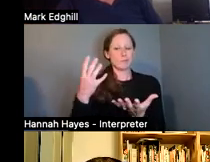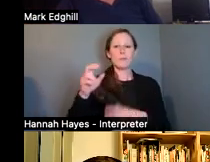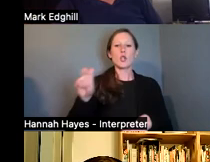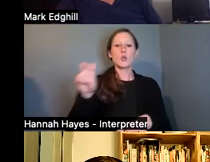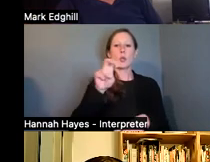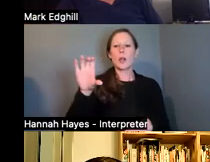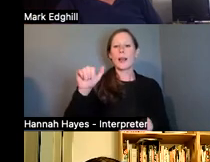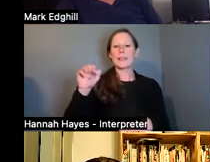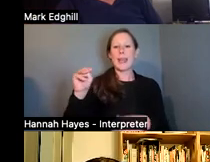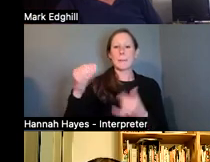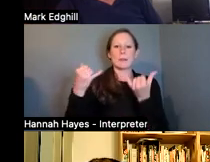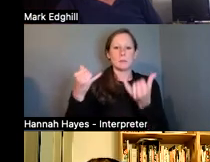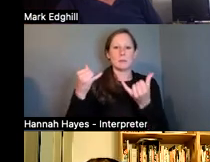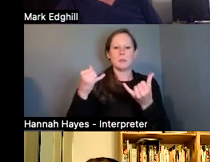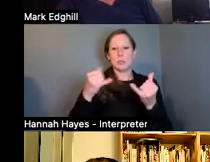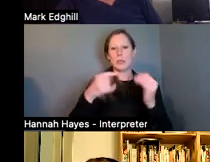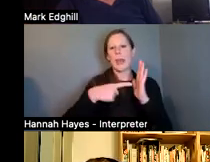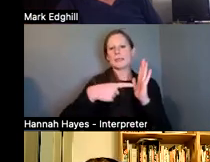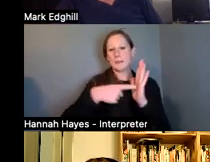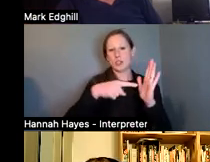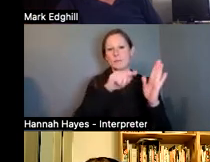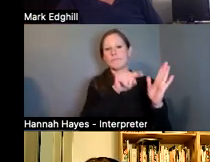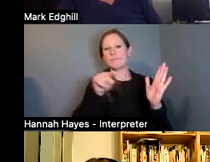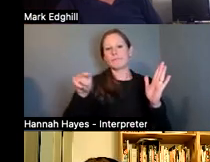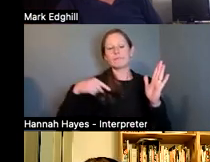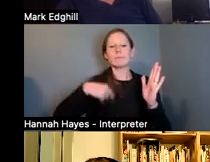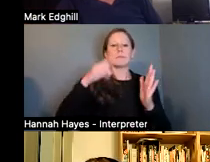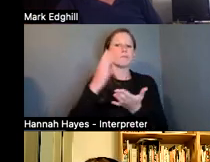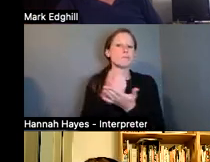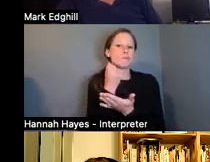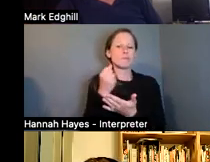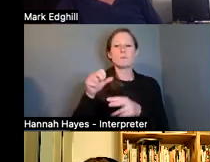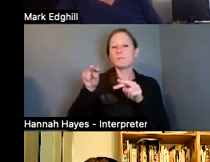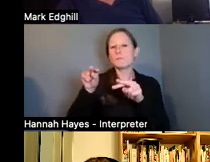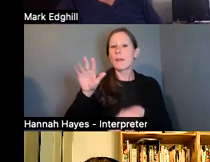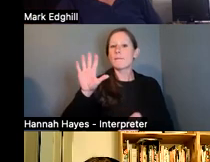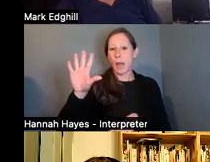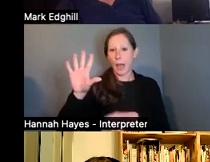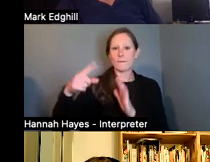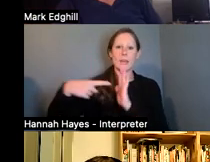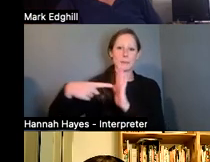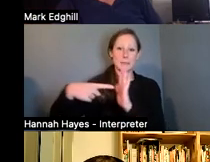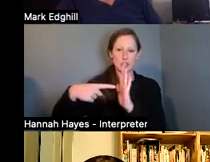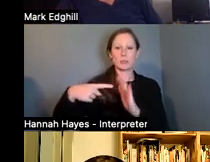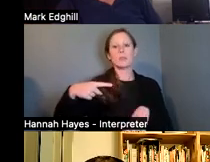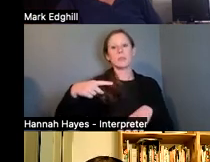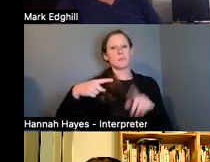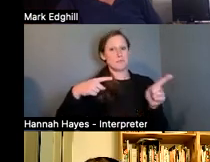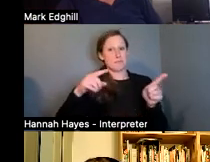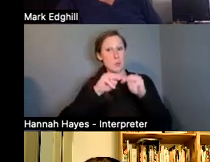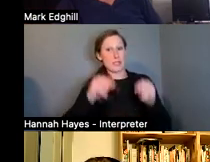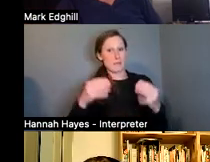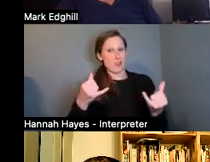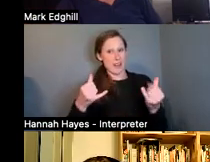current exhibitions, and we'll get a chance to look at 5 exhibitions that are on view at the museum right now